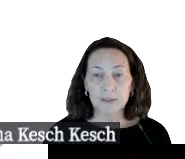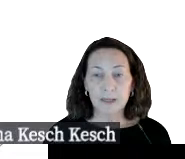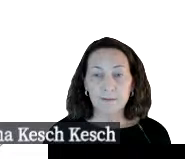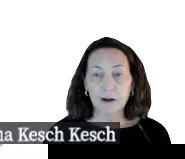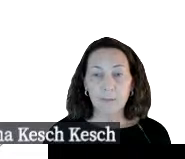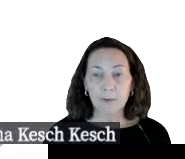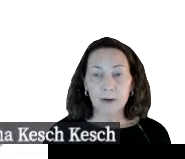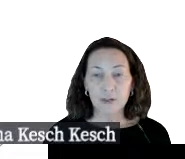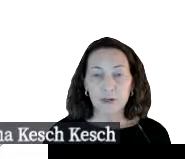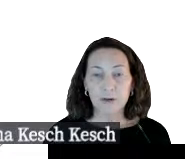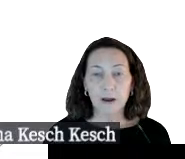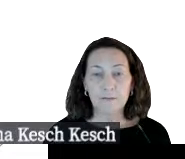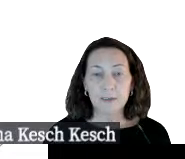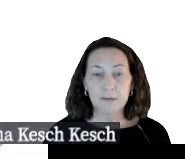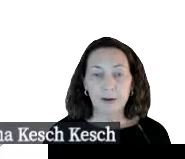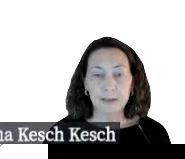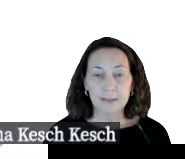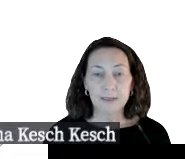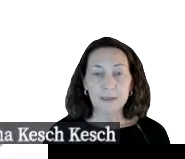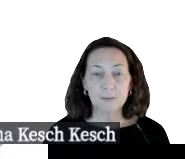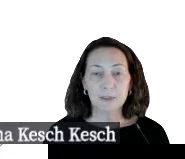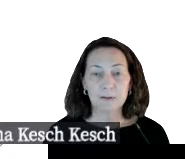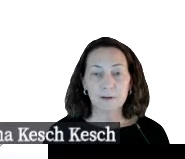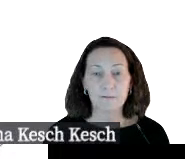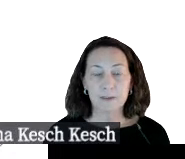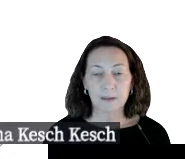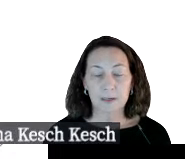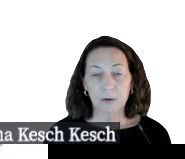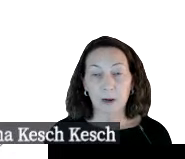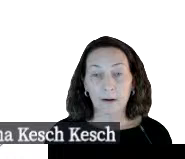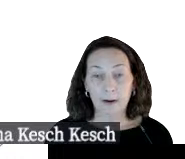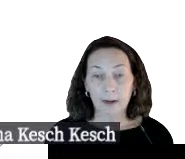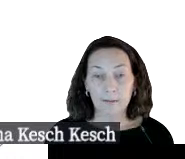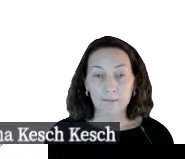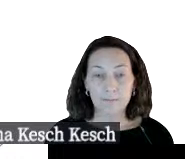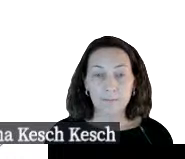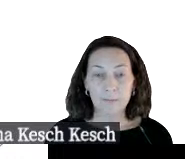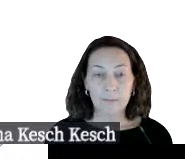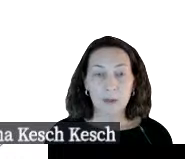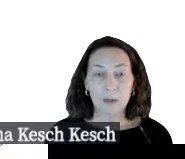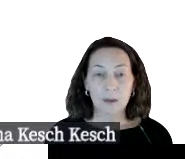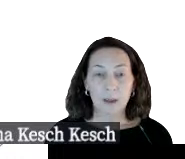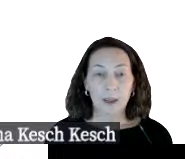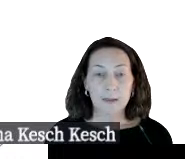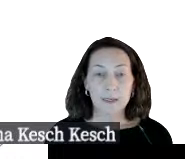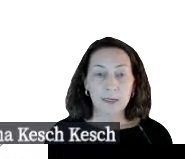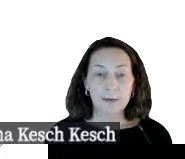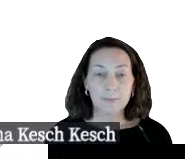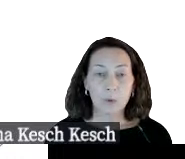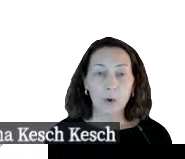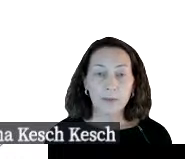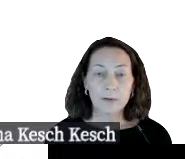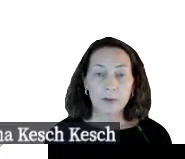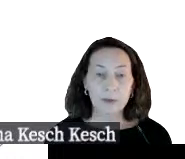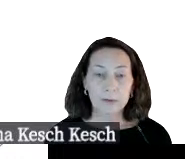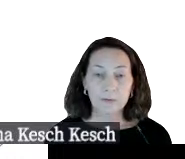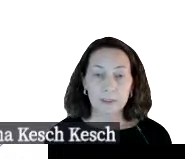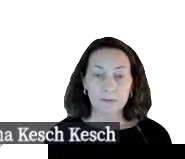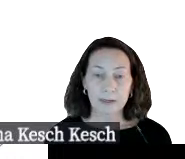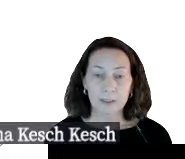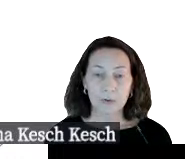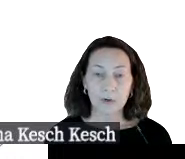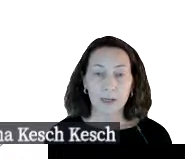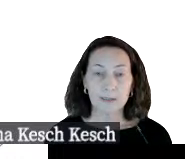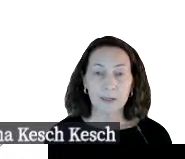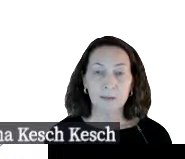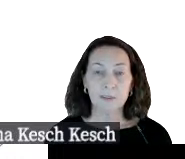permit the safe operation of the device in the specific facility or area. And E, whether the use of the